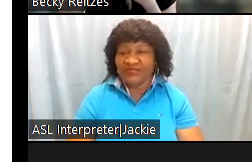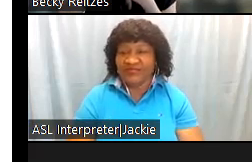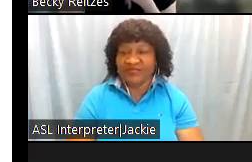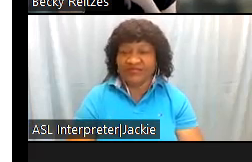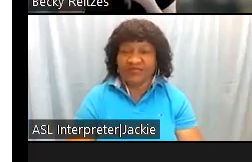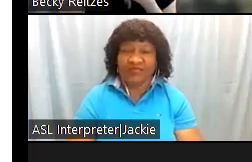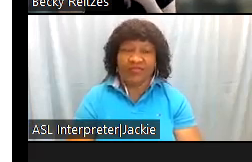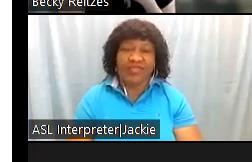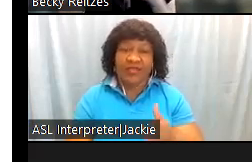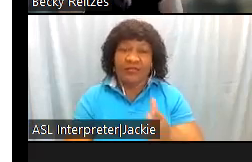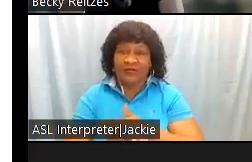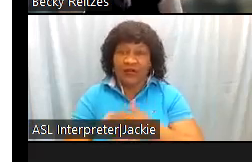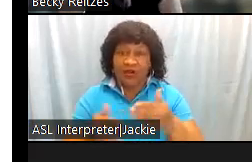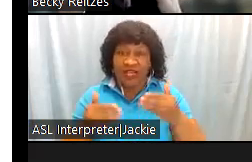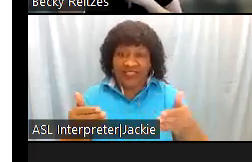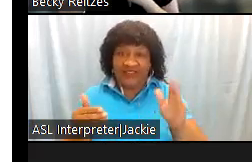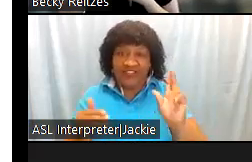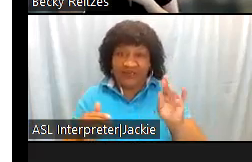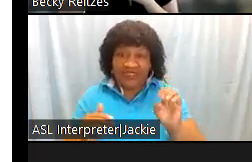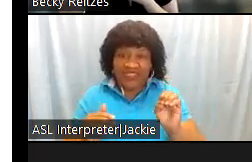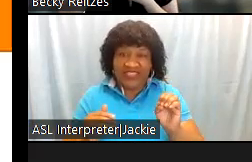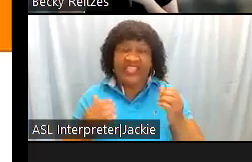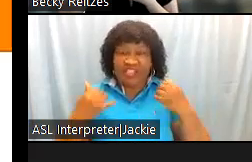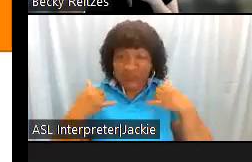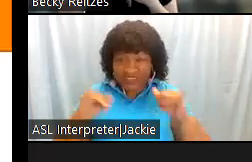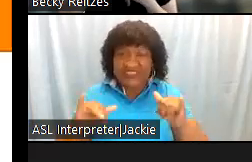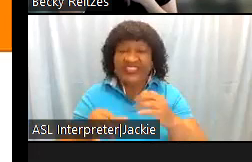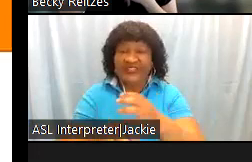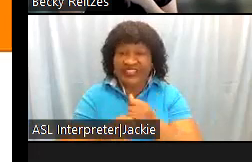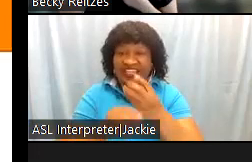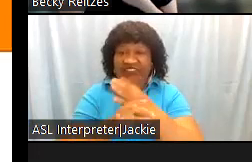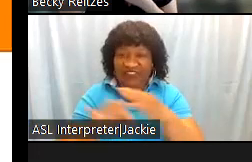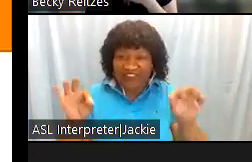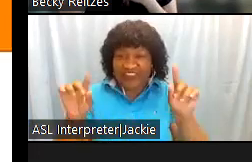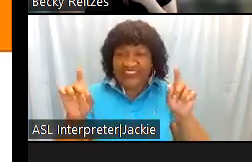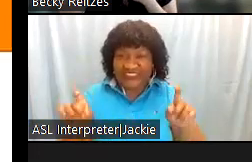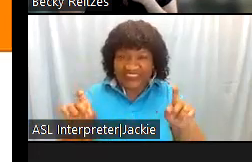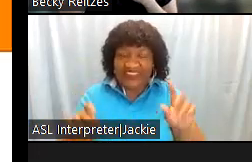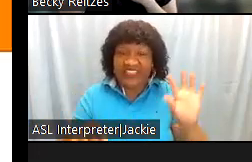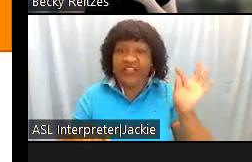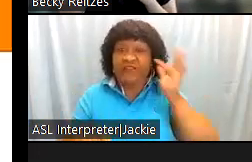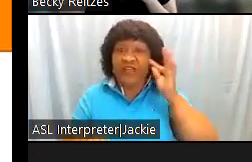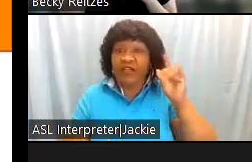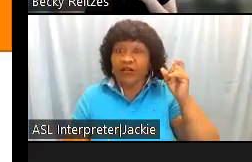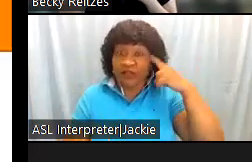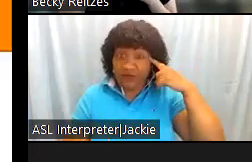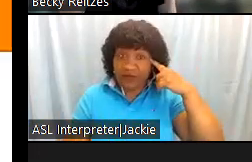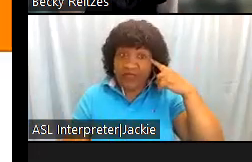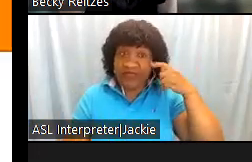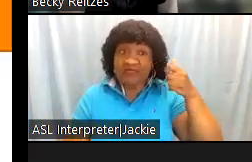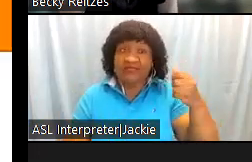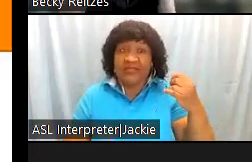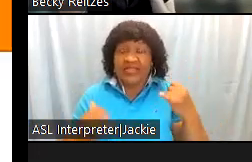Before I do the update, I want to say you can still get free tests. So the federal government has